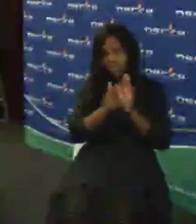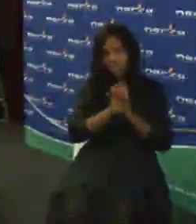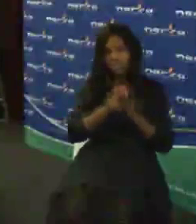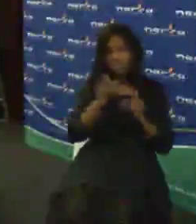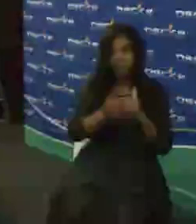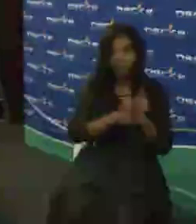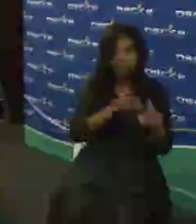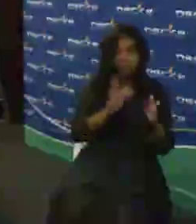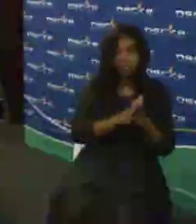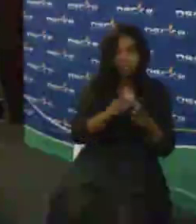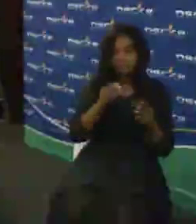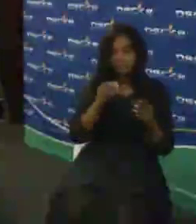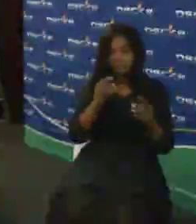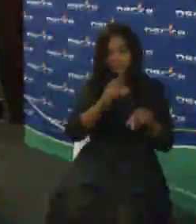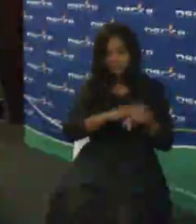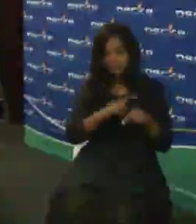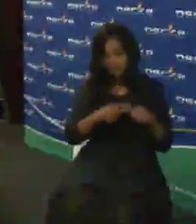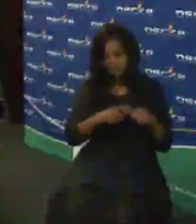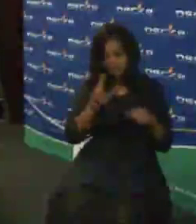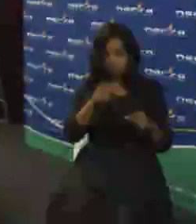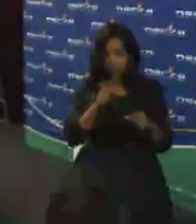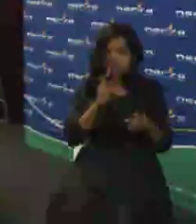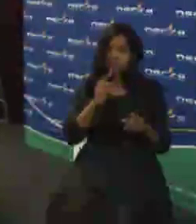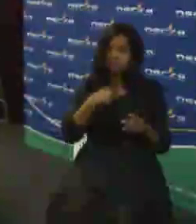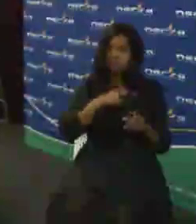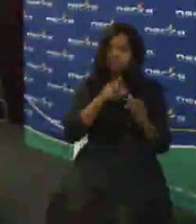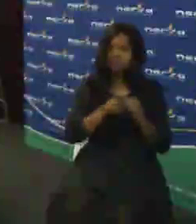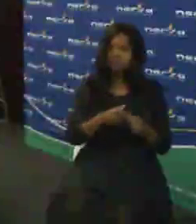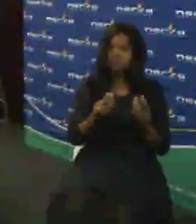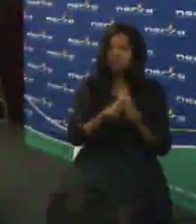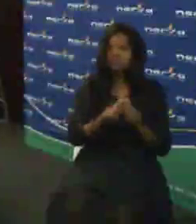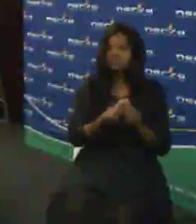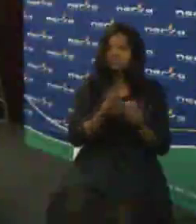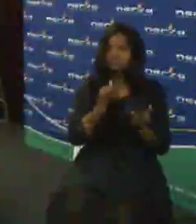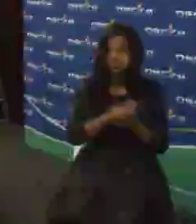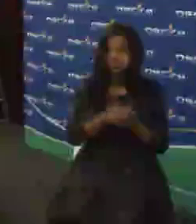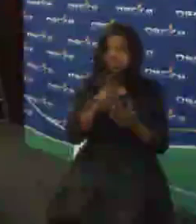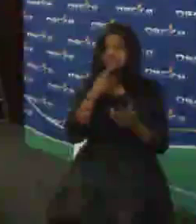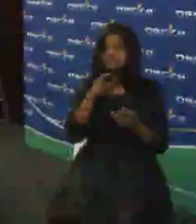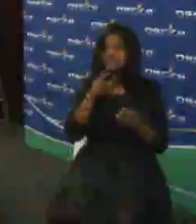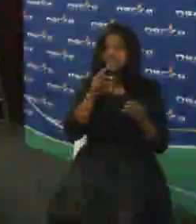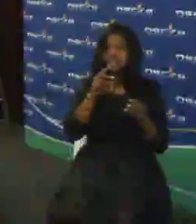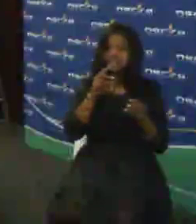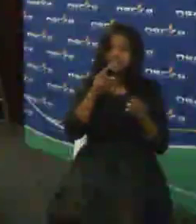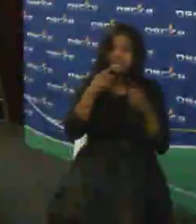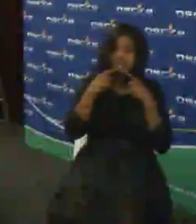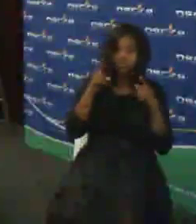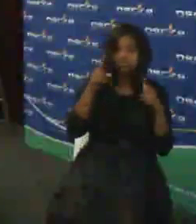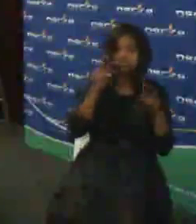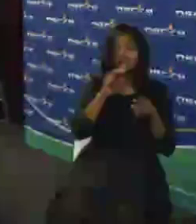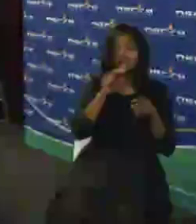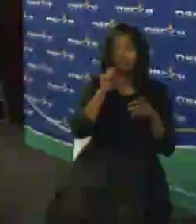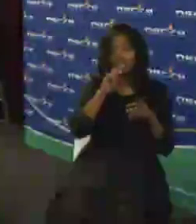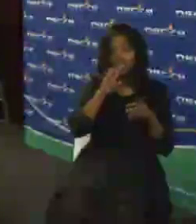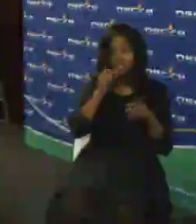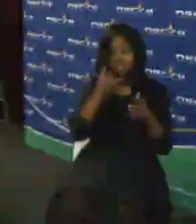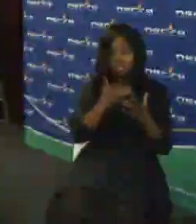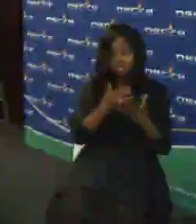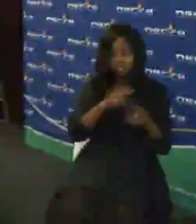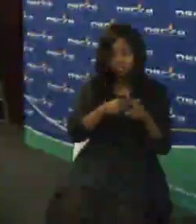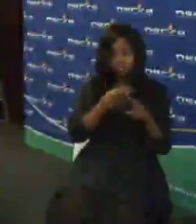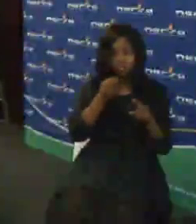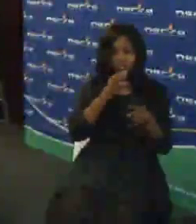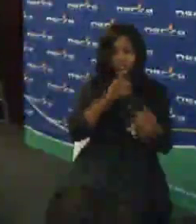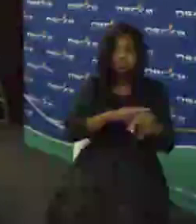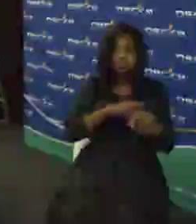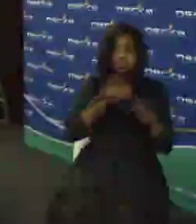statutory timelines that we have to comply with. So that is the message from Nersa at this point in time.